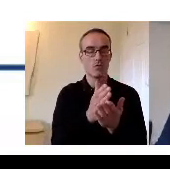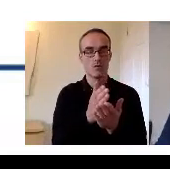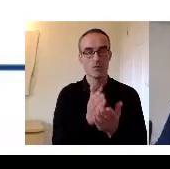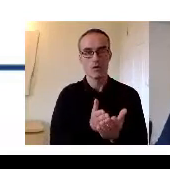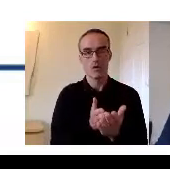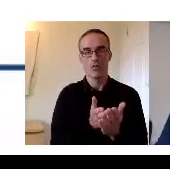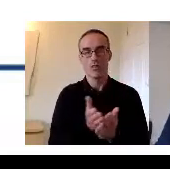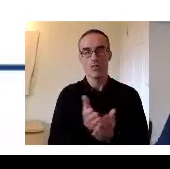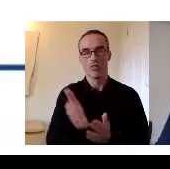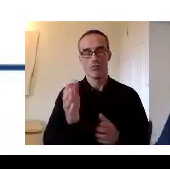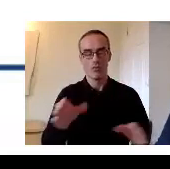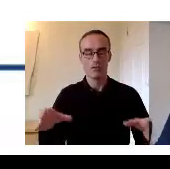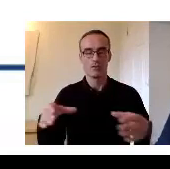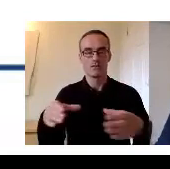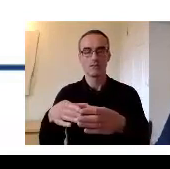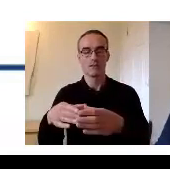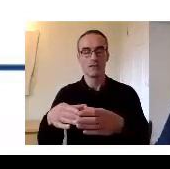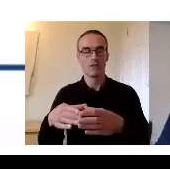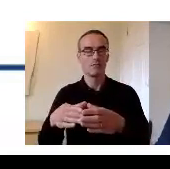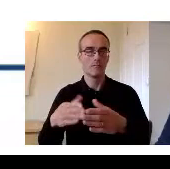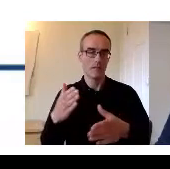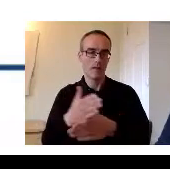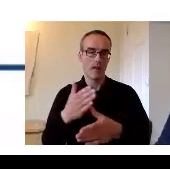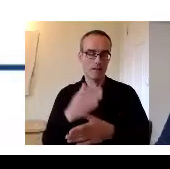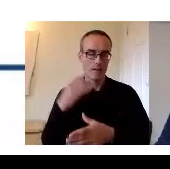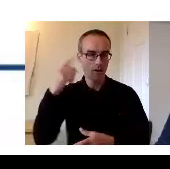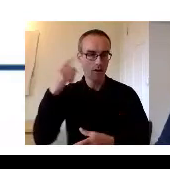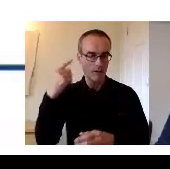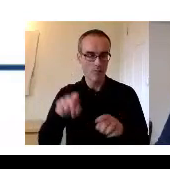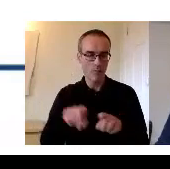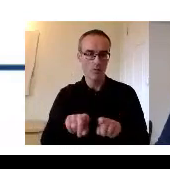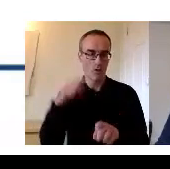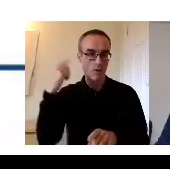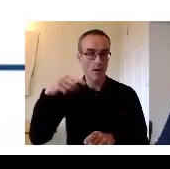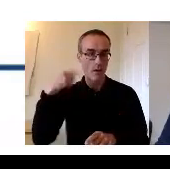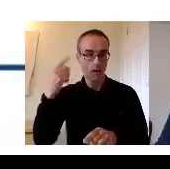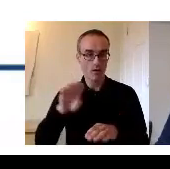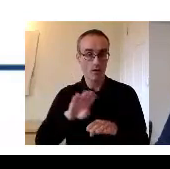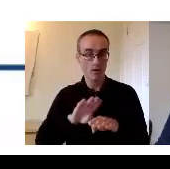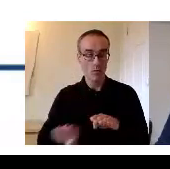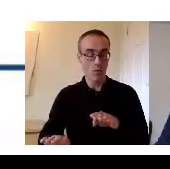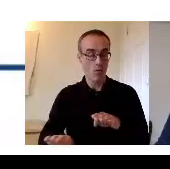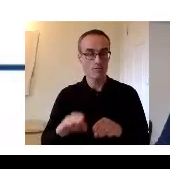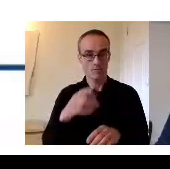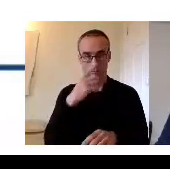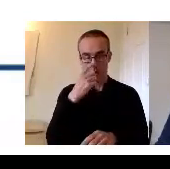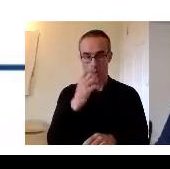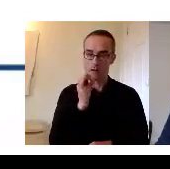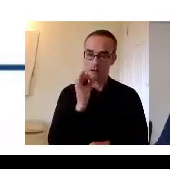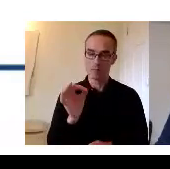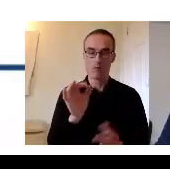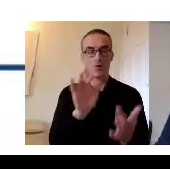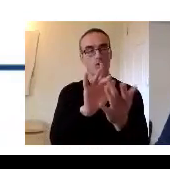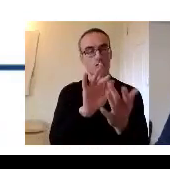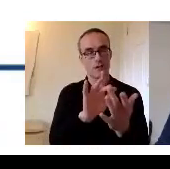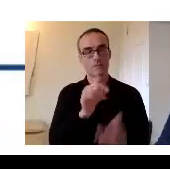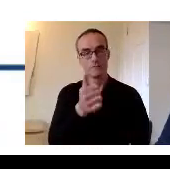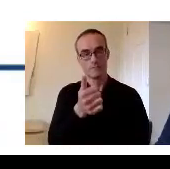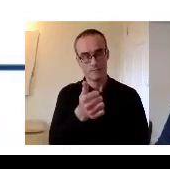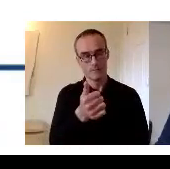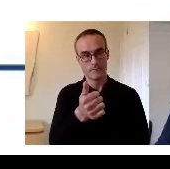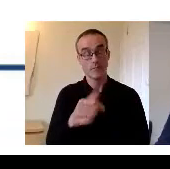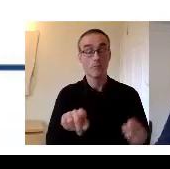through the team at Active London Sport as well, you know, do feel free to get in touch with us. One of the things we did want to mention as